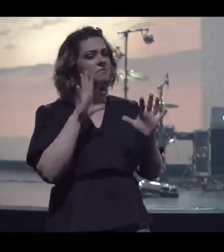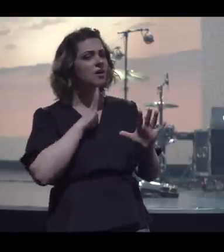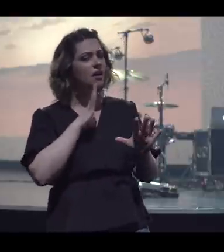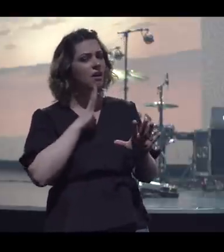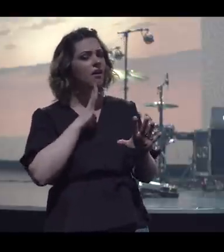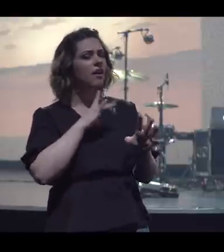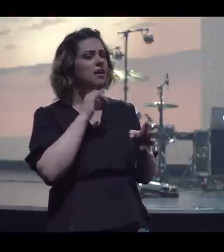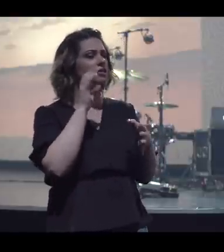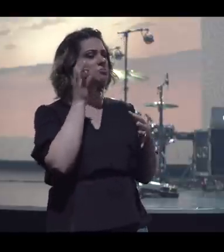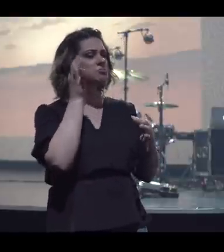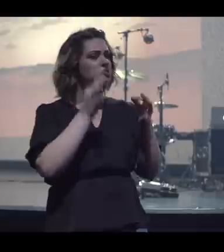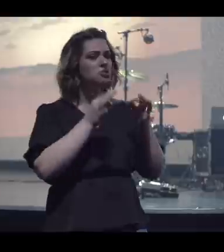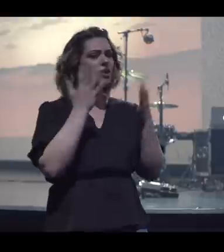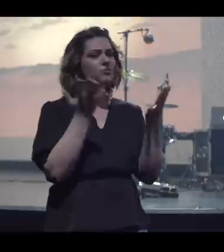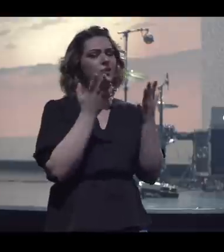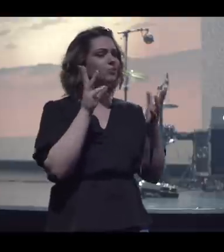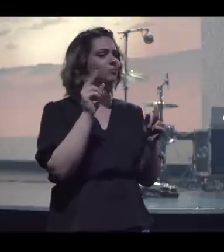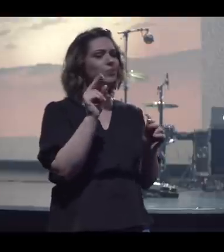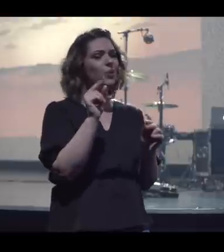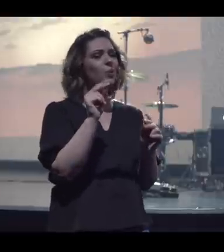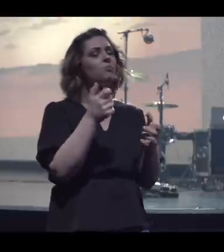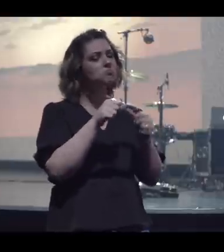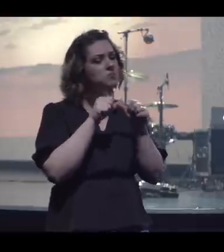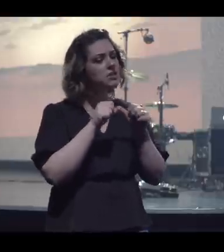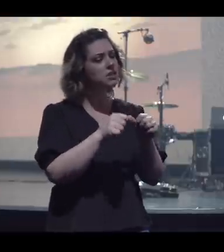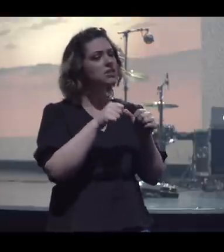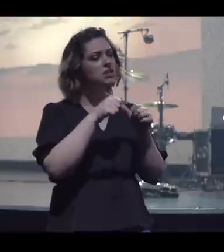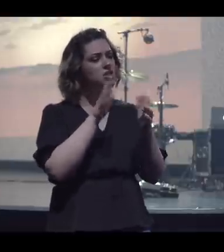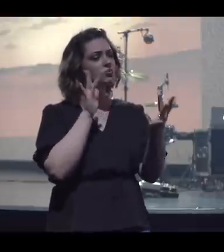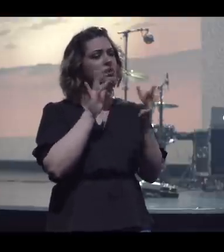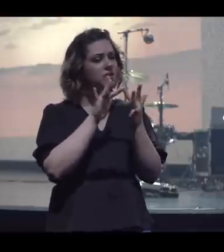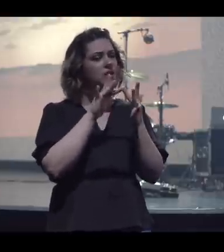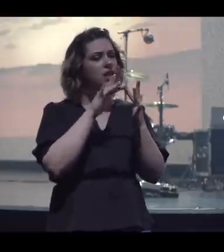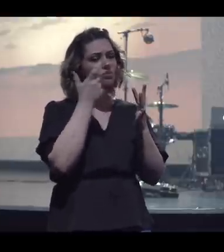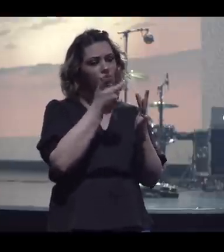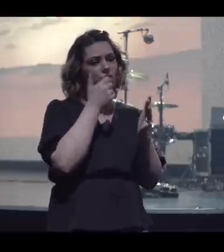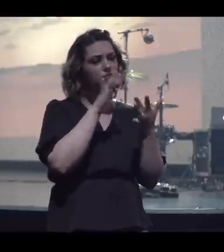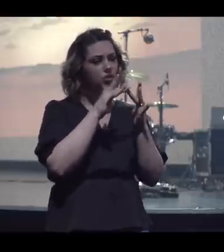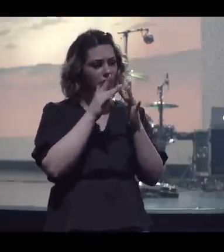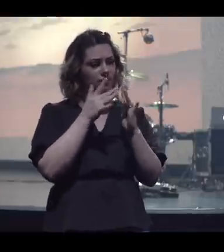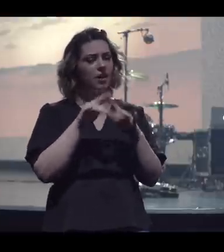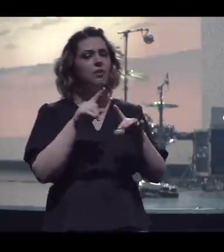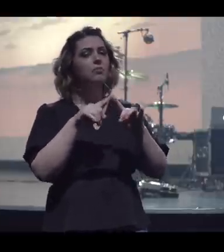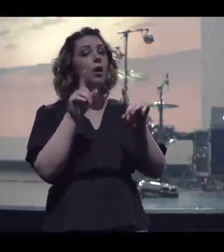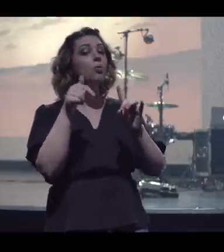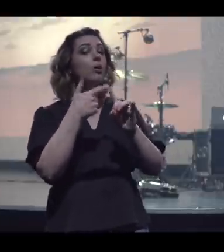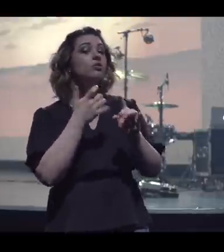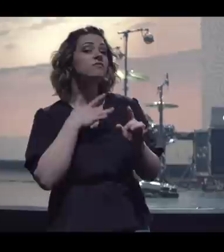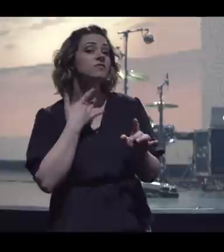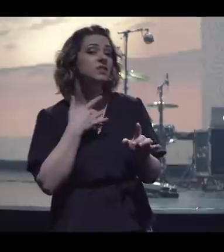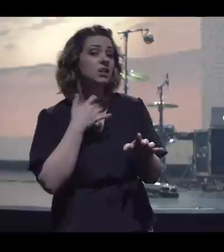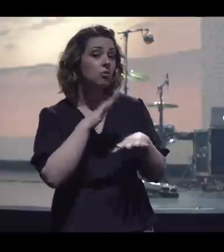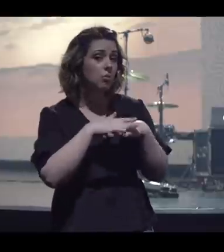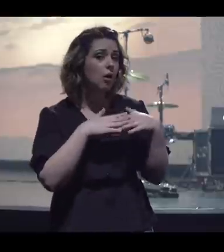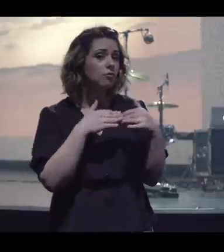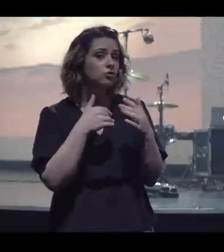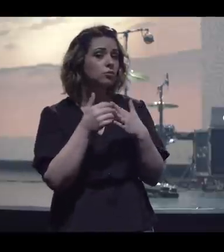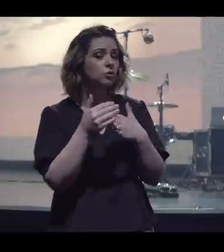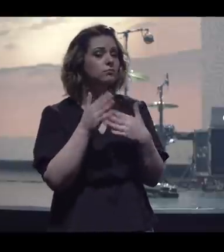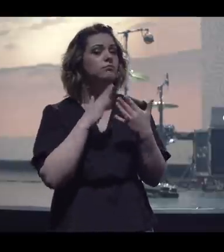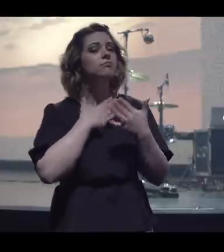here. Keep watching online, but at the point where you are comfortable, come